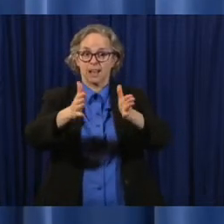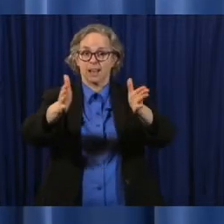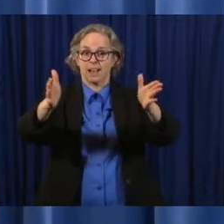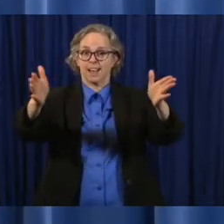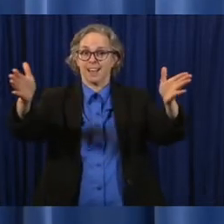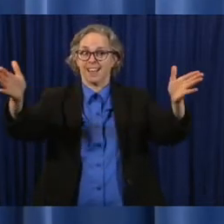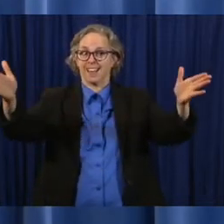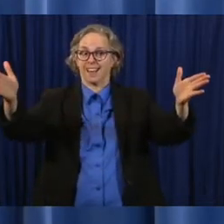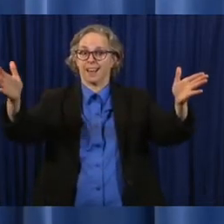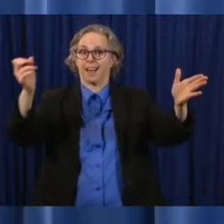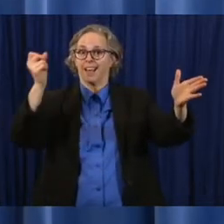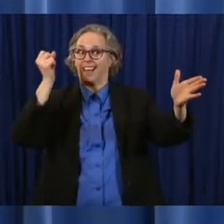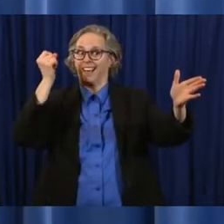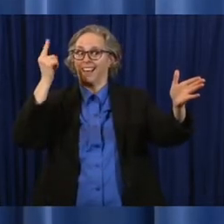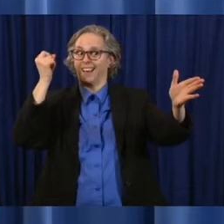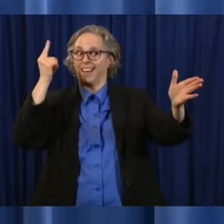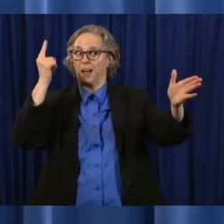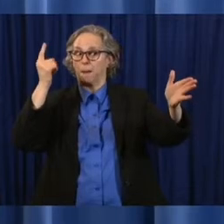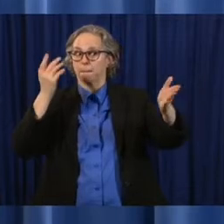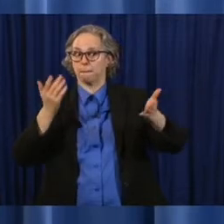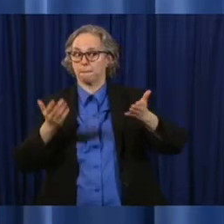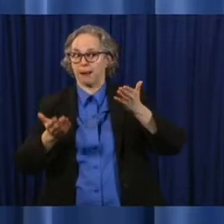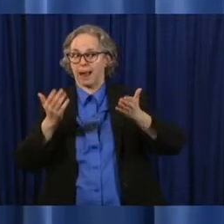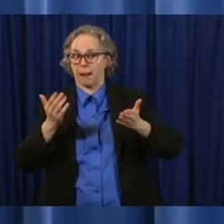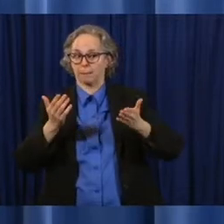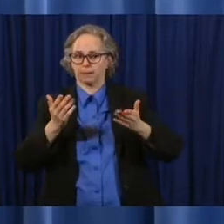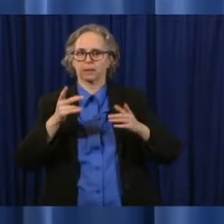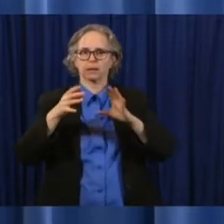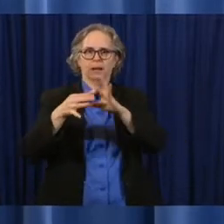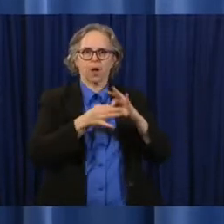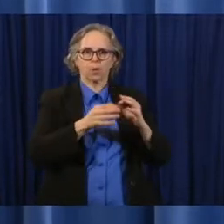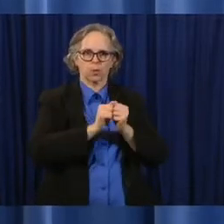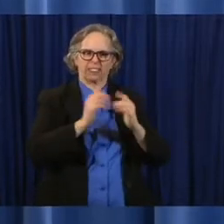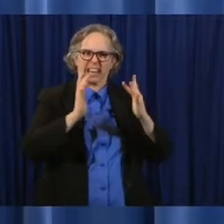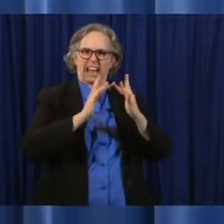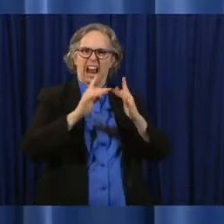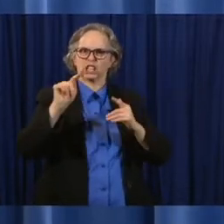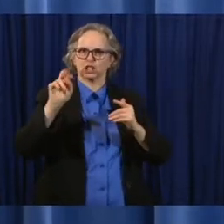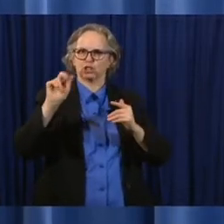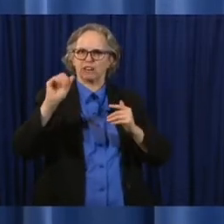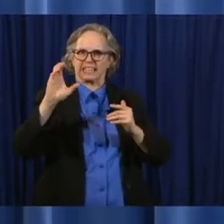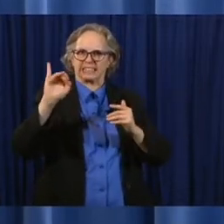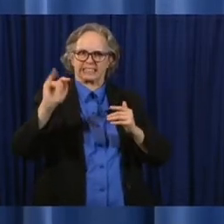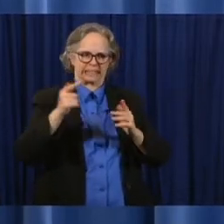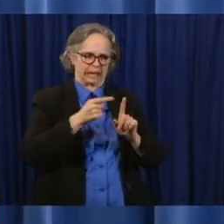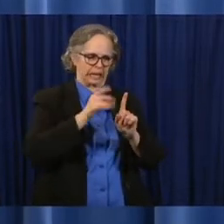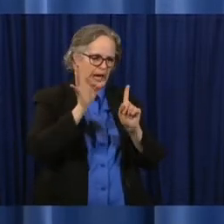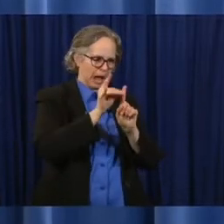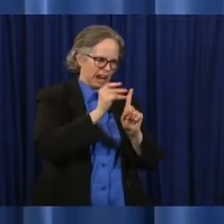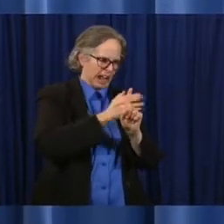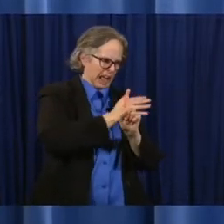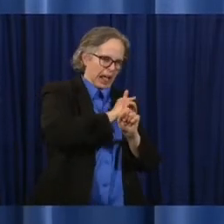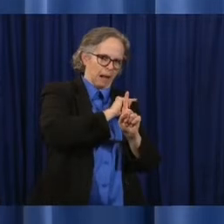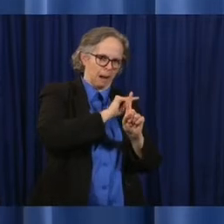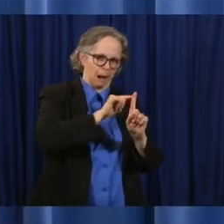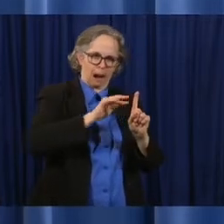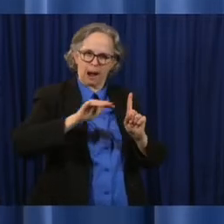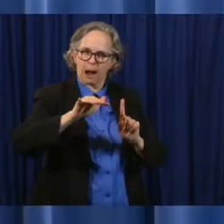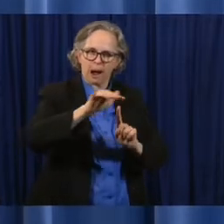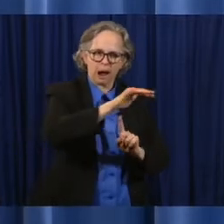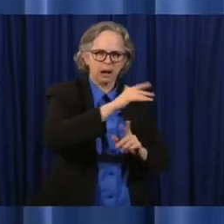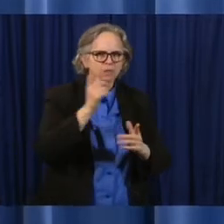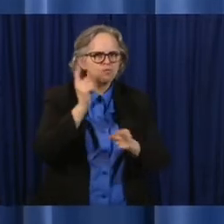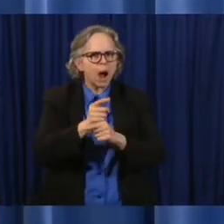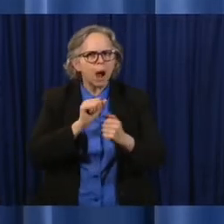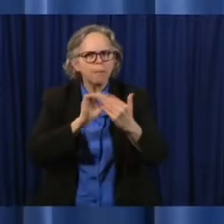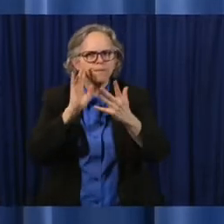tracing, do the what is the right thing to do, not only for that individual but for everyone. And that is when